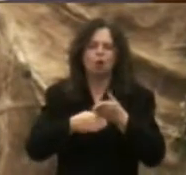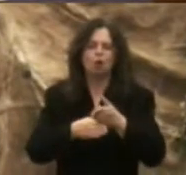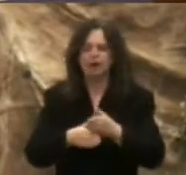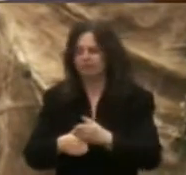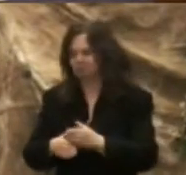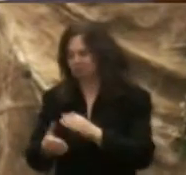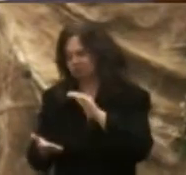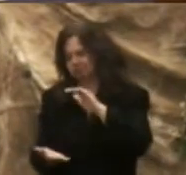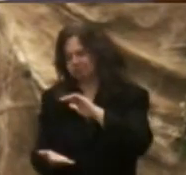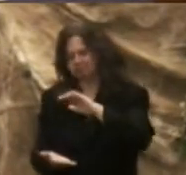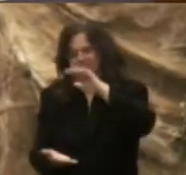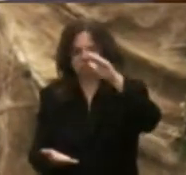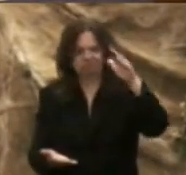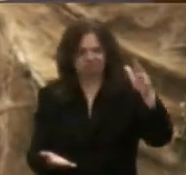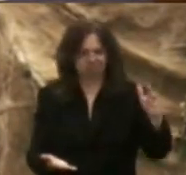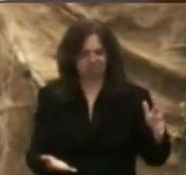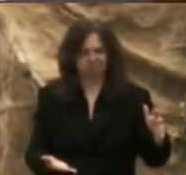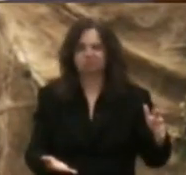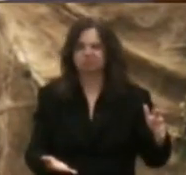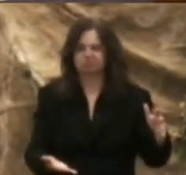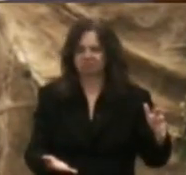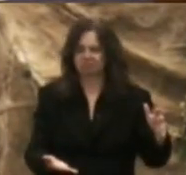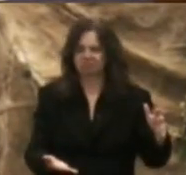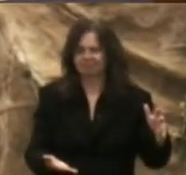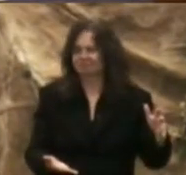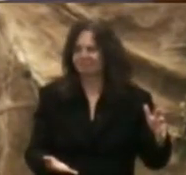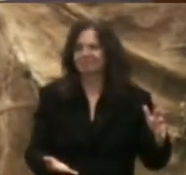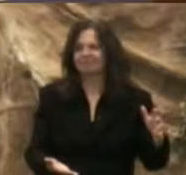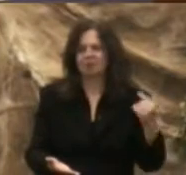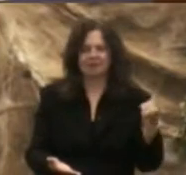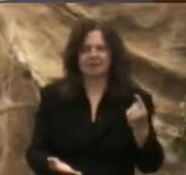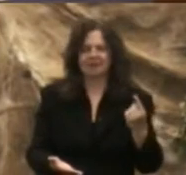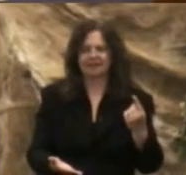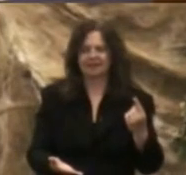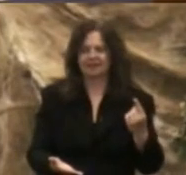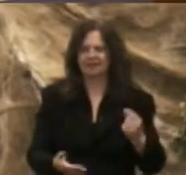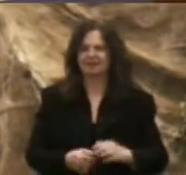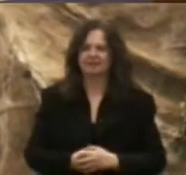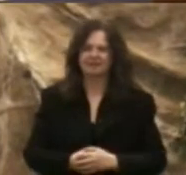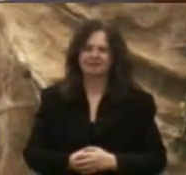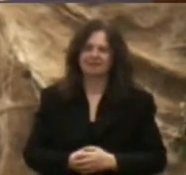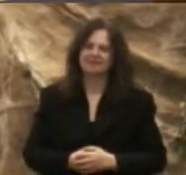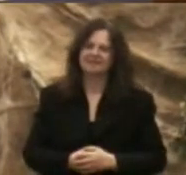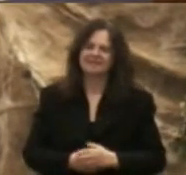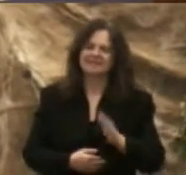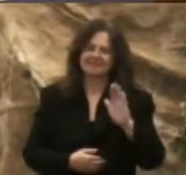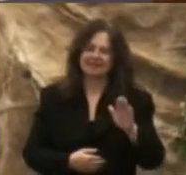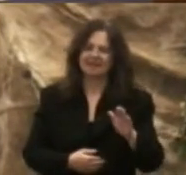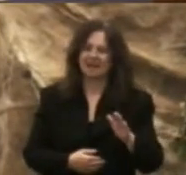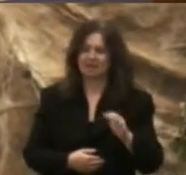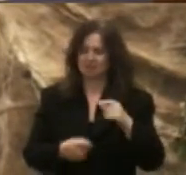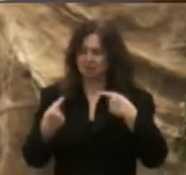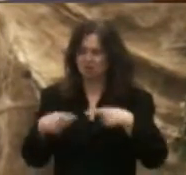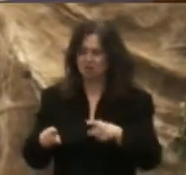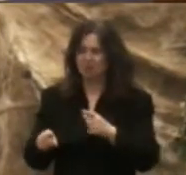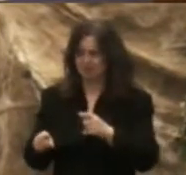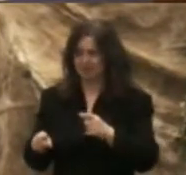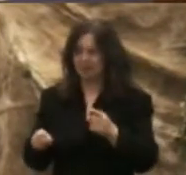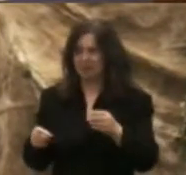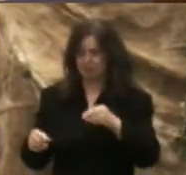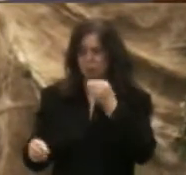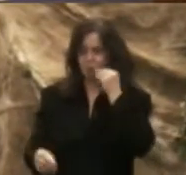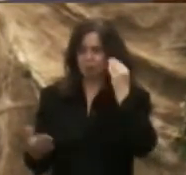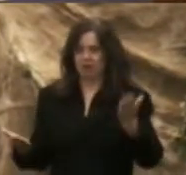pile twice or three times the size that I burn every winter in my